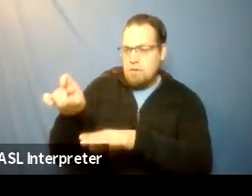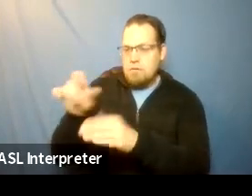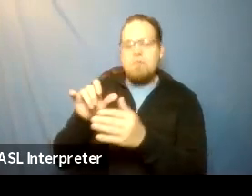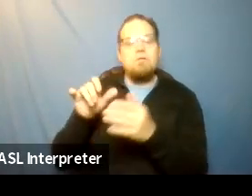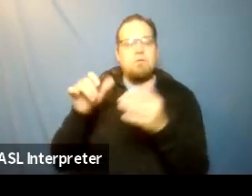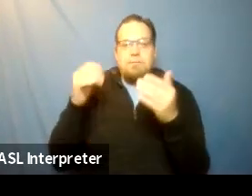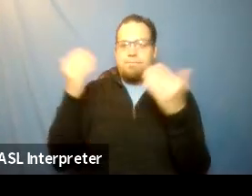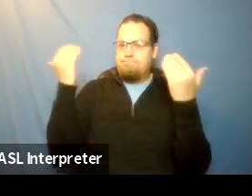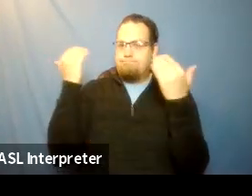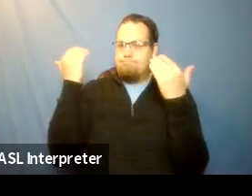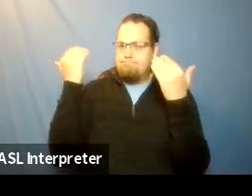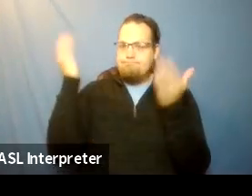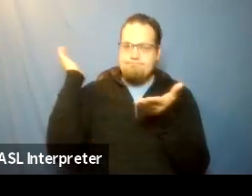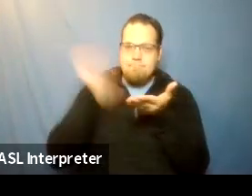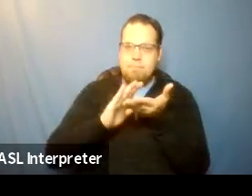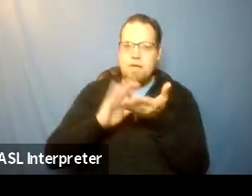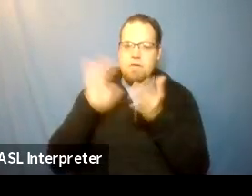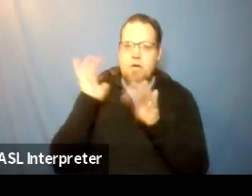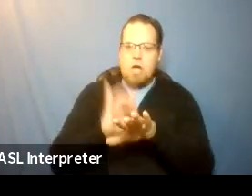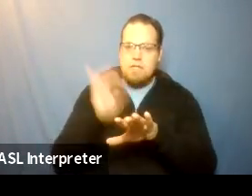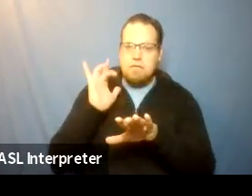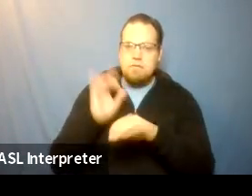minimize contact.